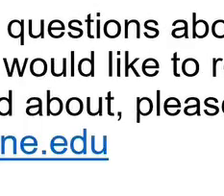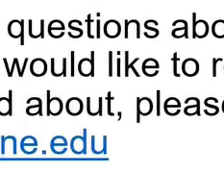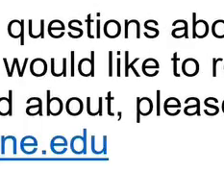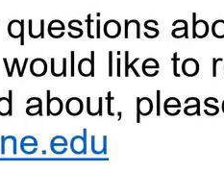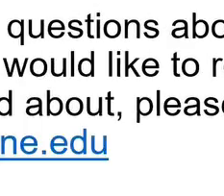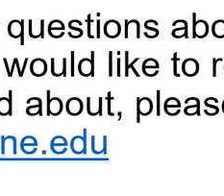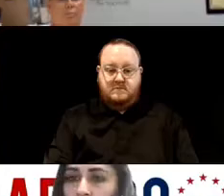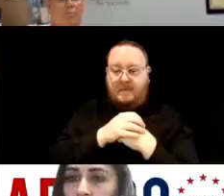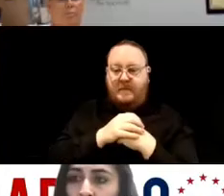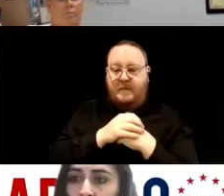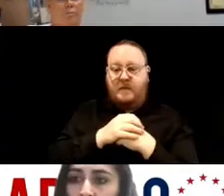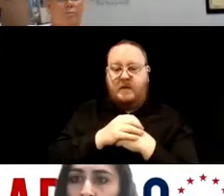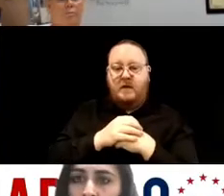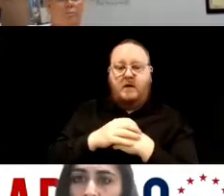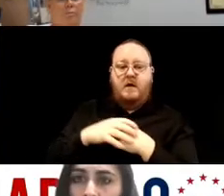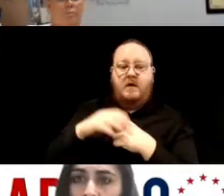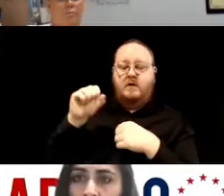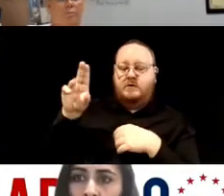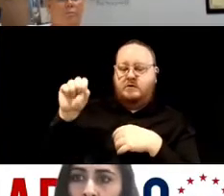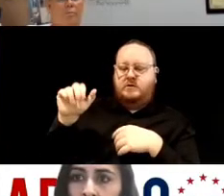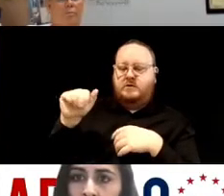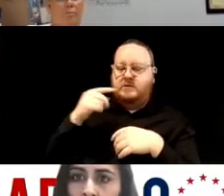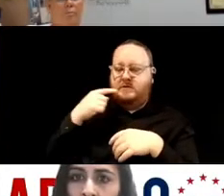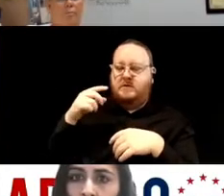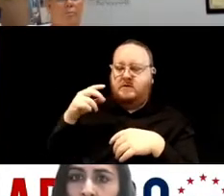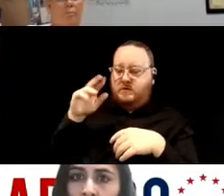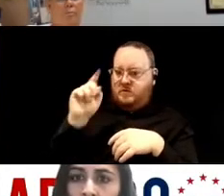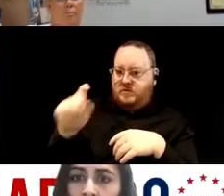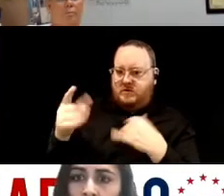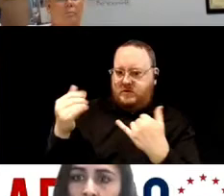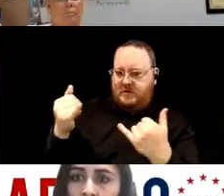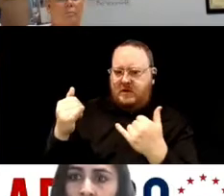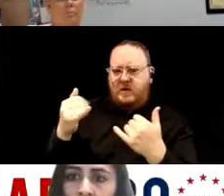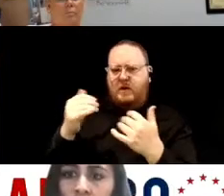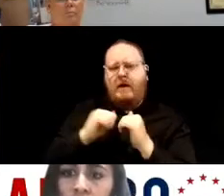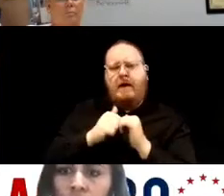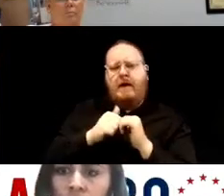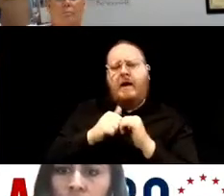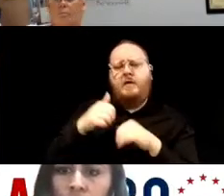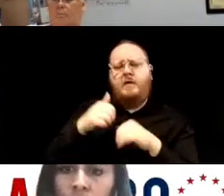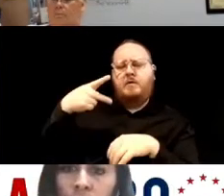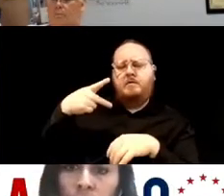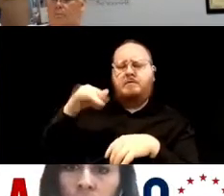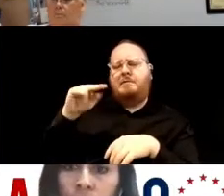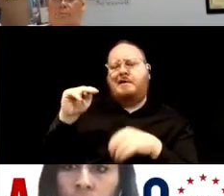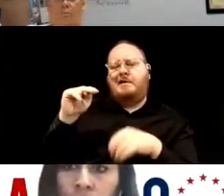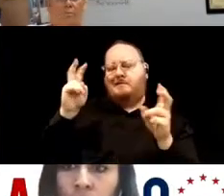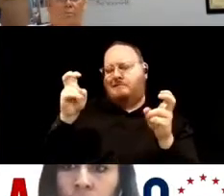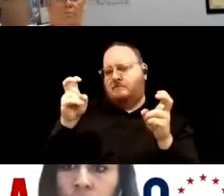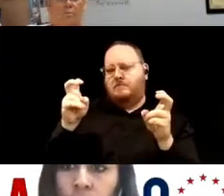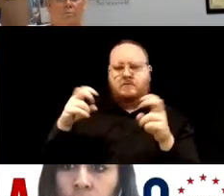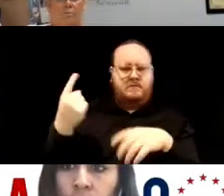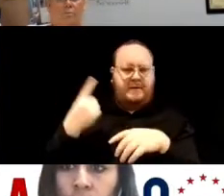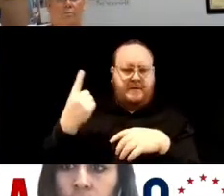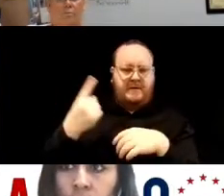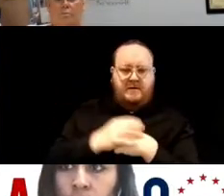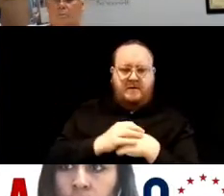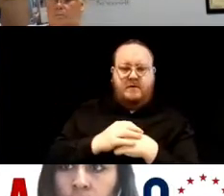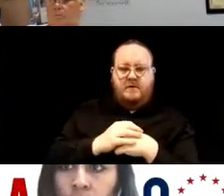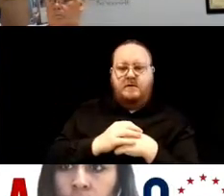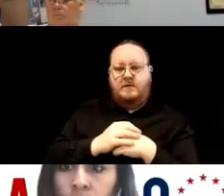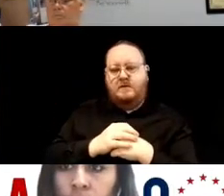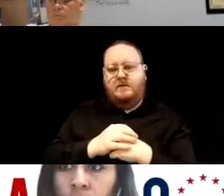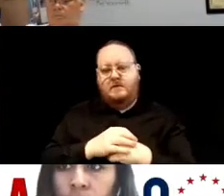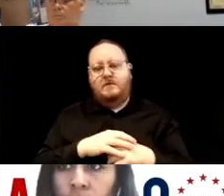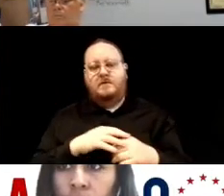So you've got a question. How Yes. do you pin something? Okay. So what I'm going to do now, and